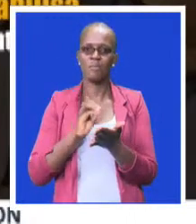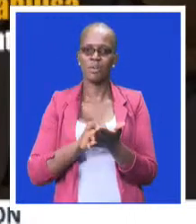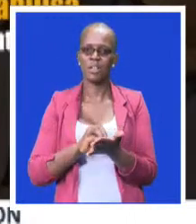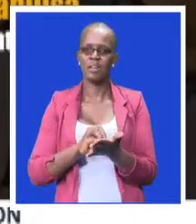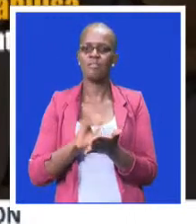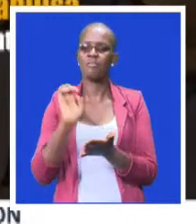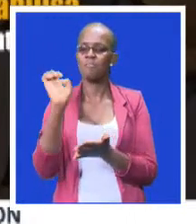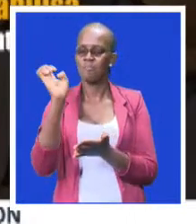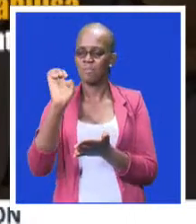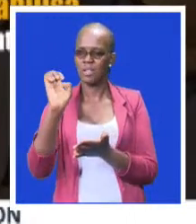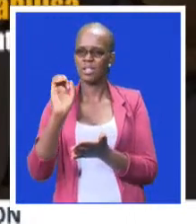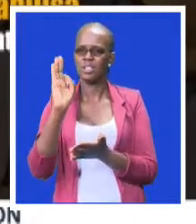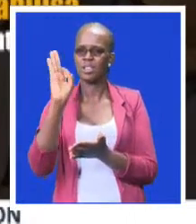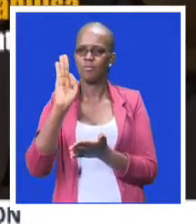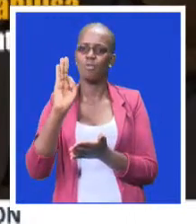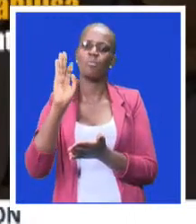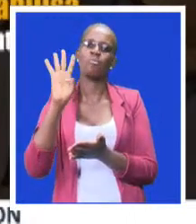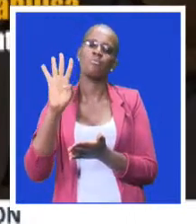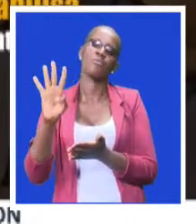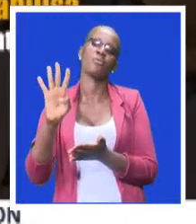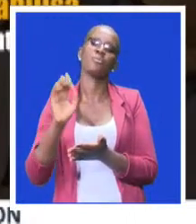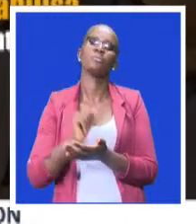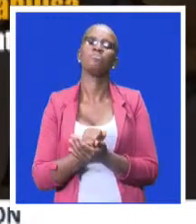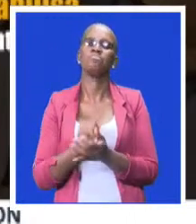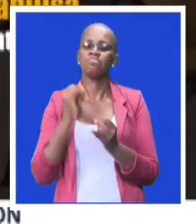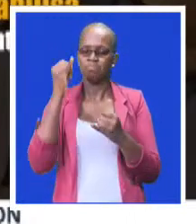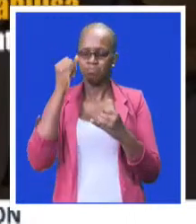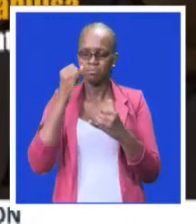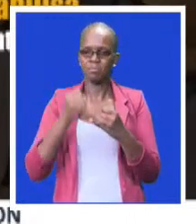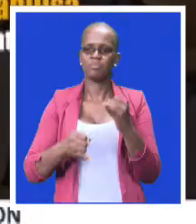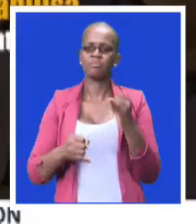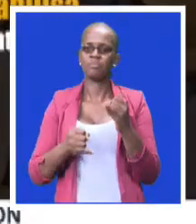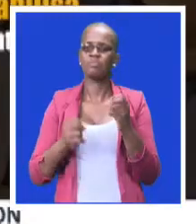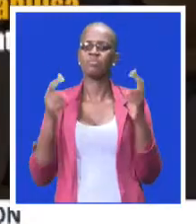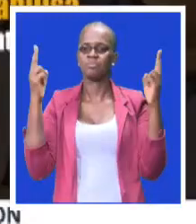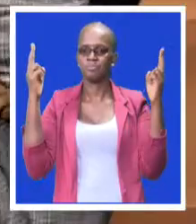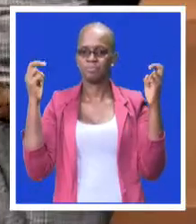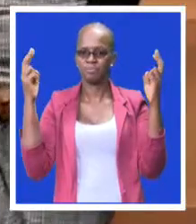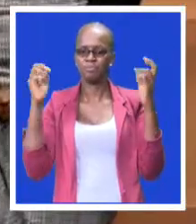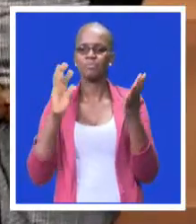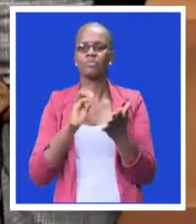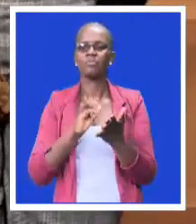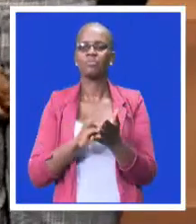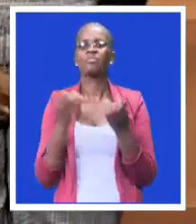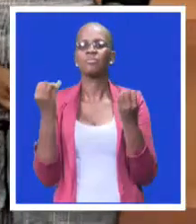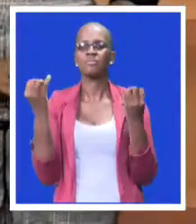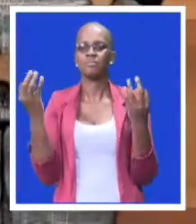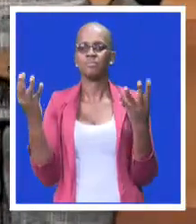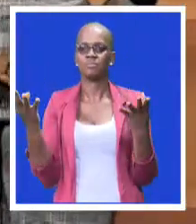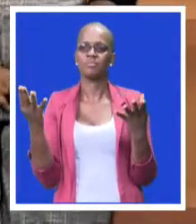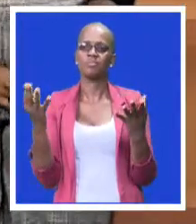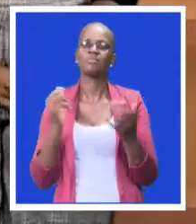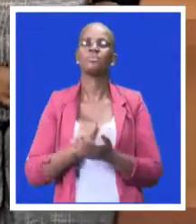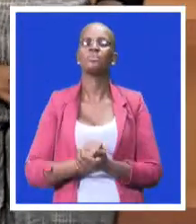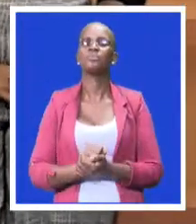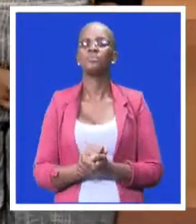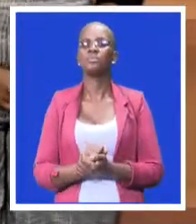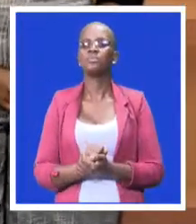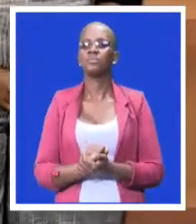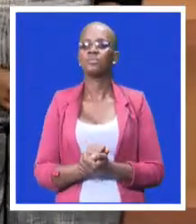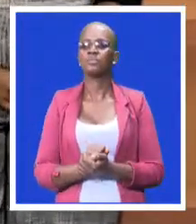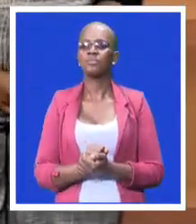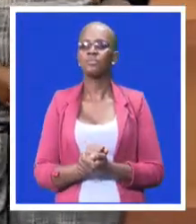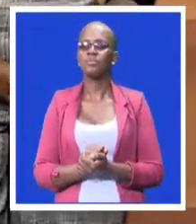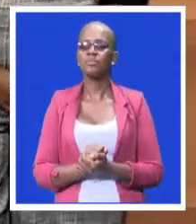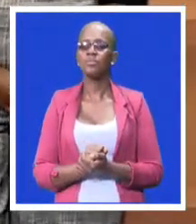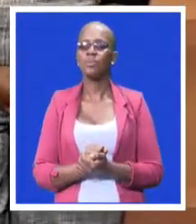language. The last lesson from 4:30 p.m. until 5 p.m. is the Form 4 mathematics lesson. Yes, of course,